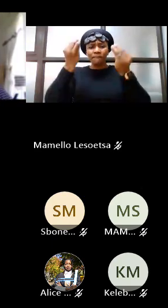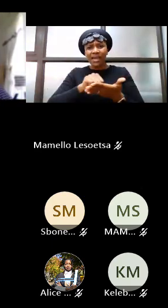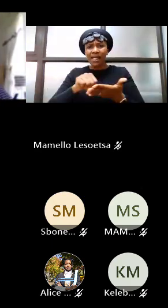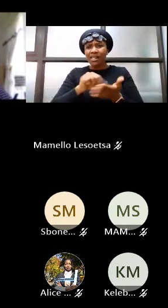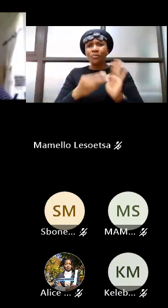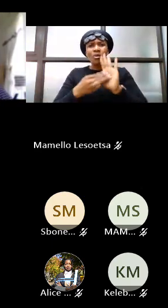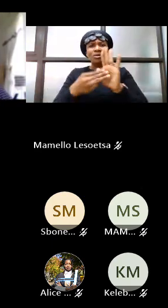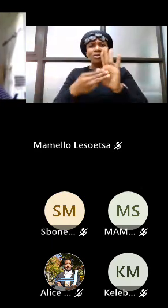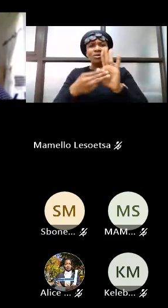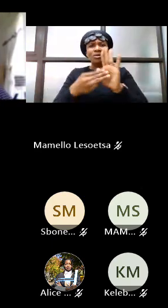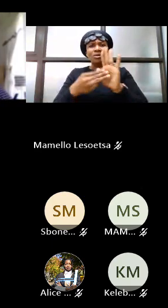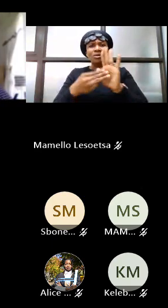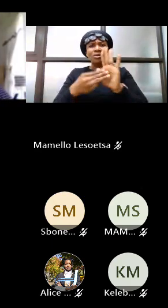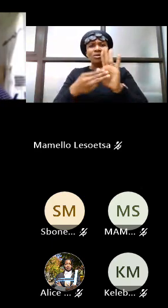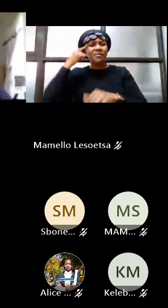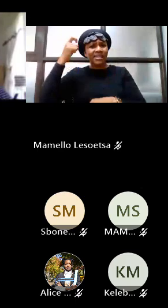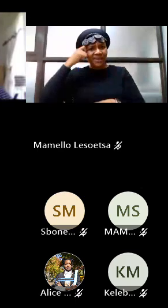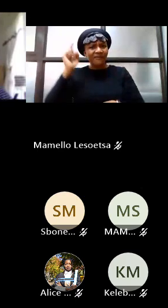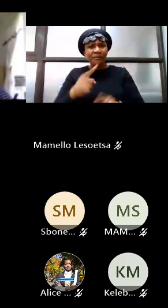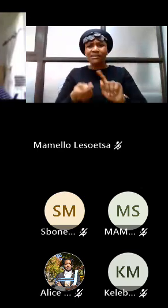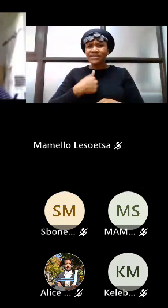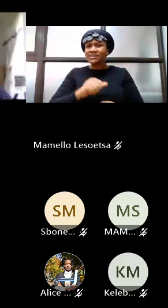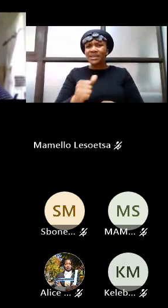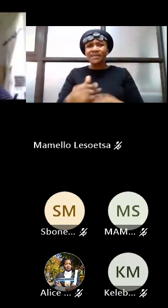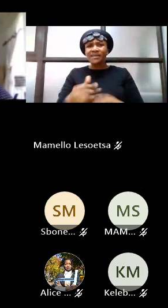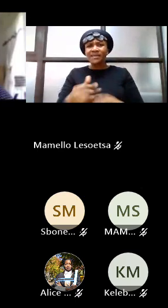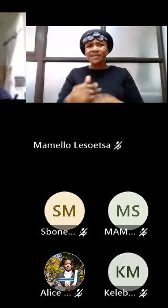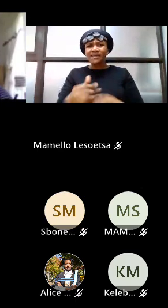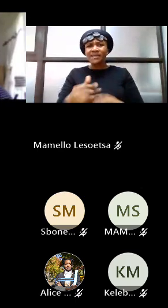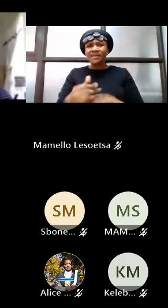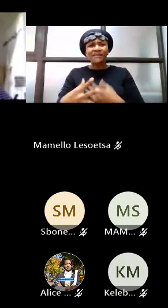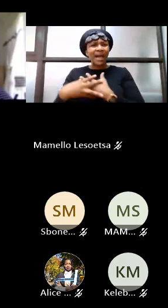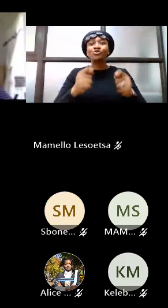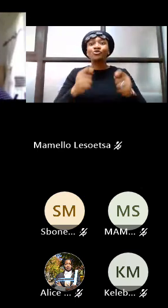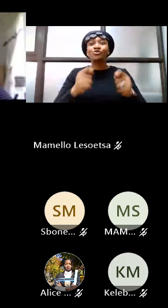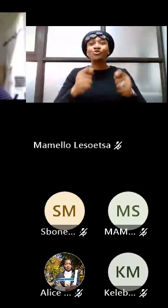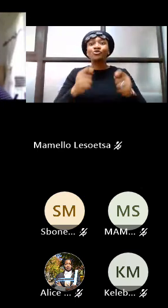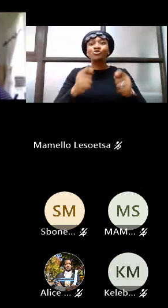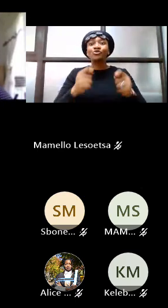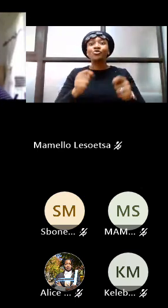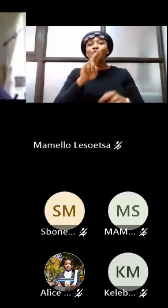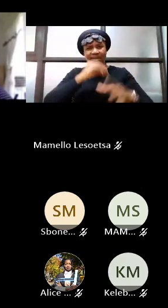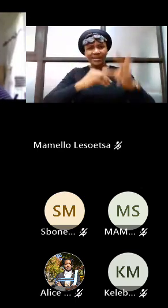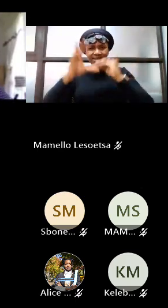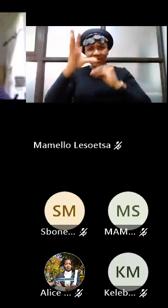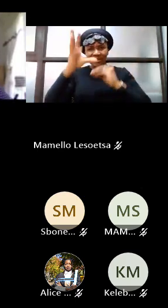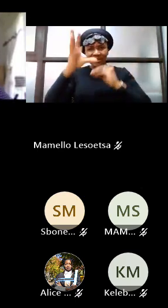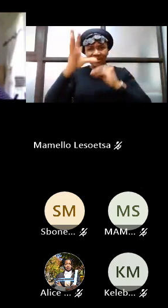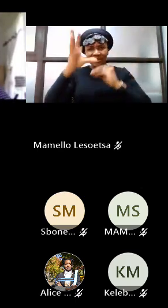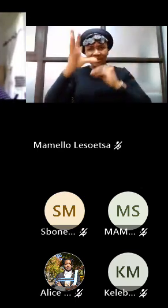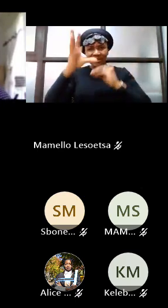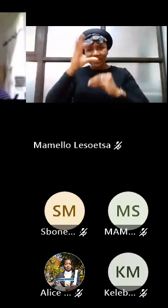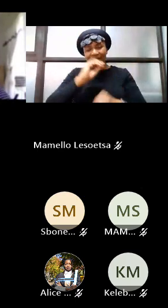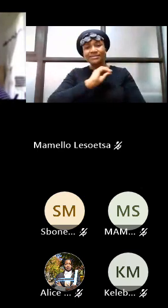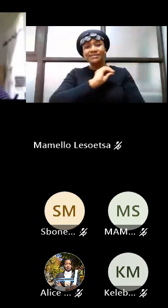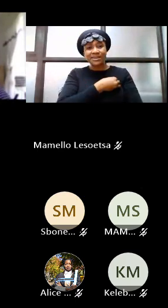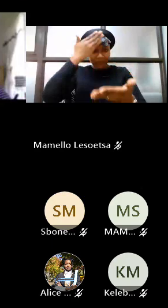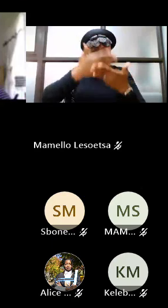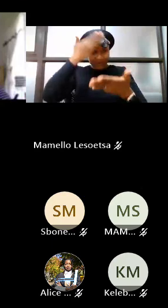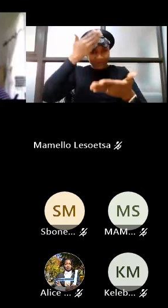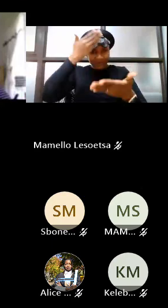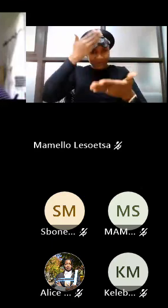But then in UCT, even with my bachelor's, not even learning disability studies before that journey of my life, you